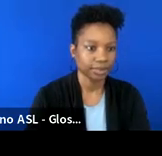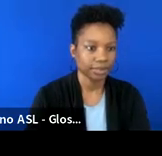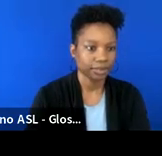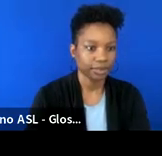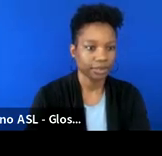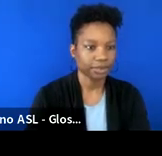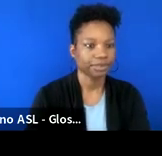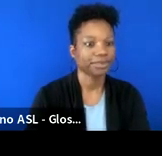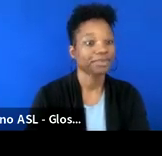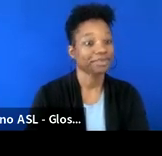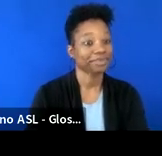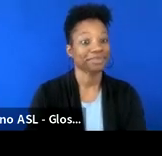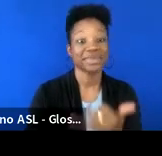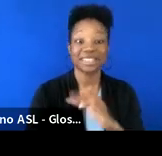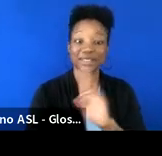And we are ready to go.